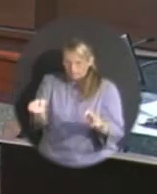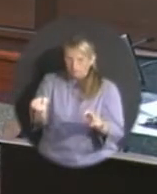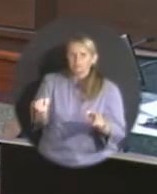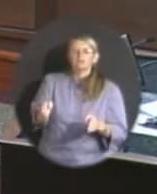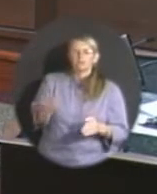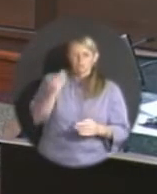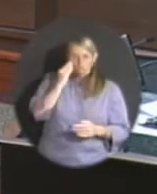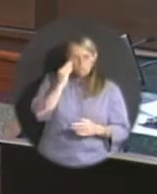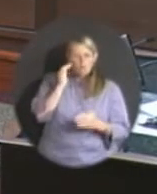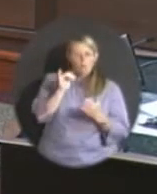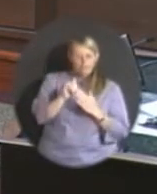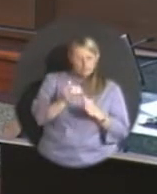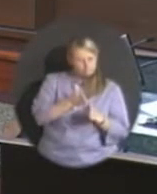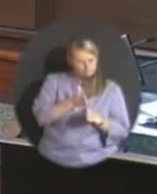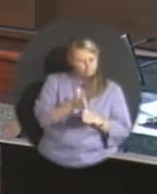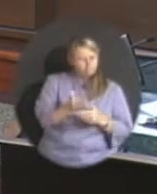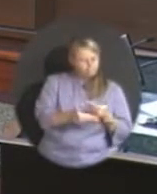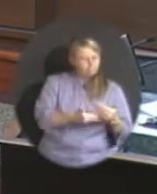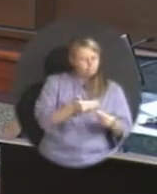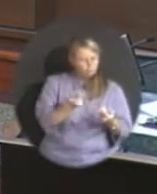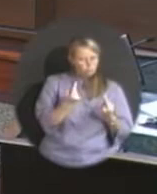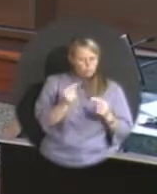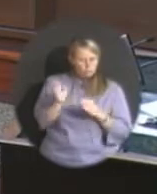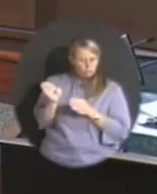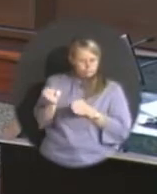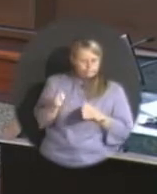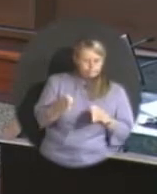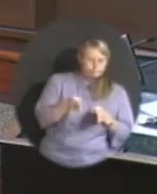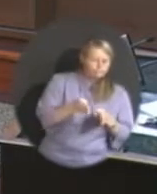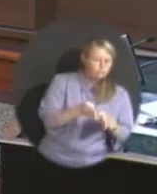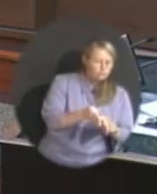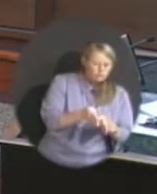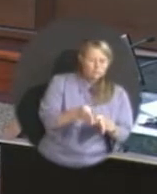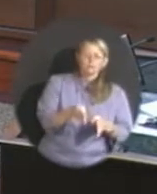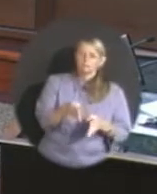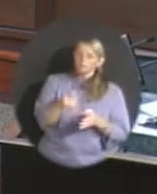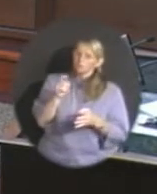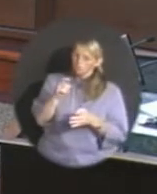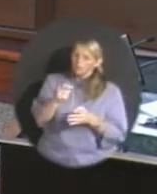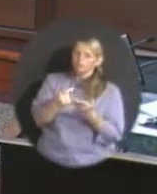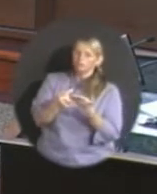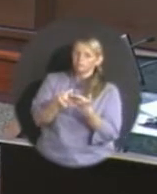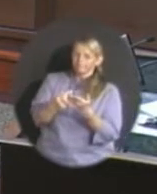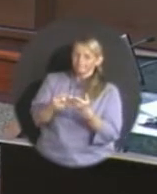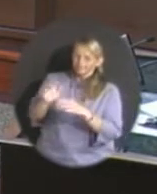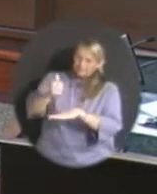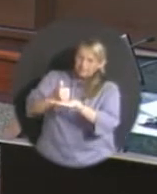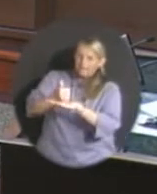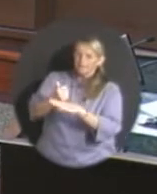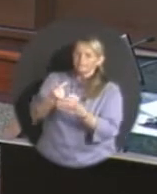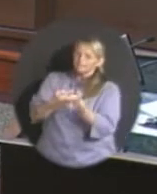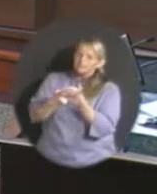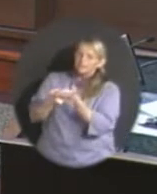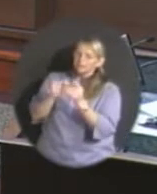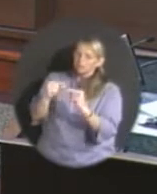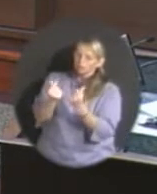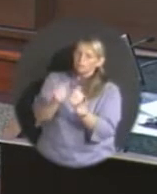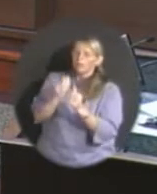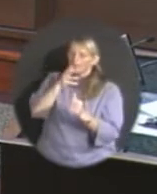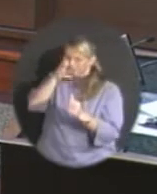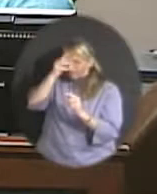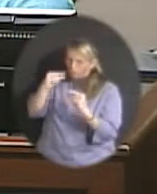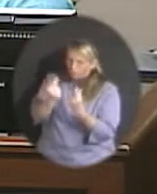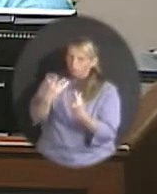having that discussion with parent groups, site councils, and such as that. We hope to have